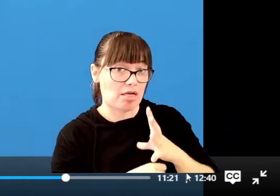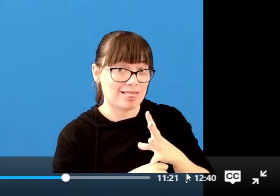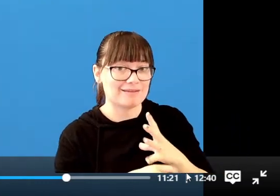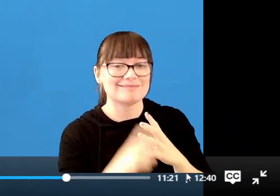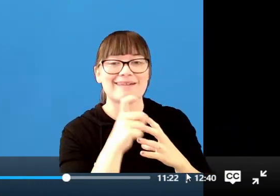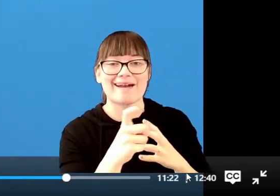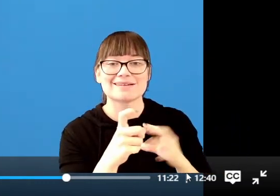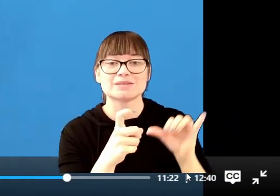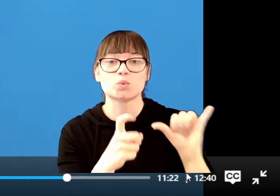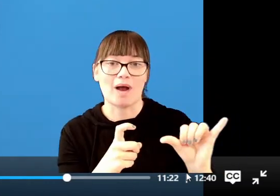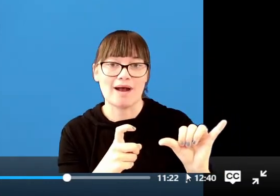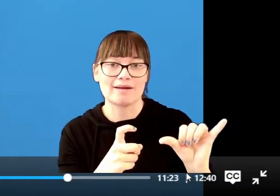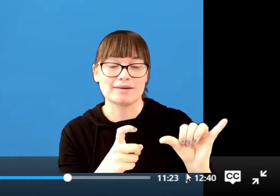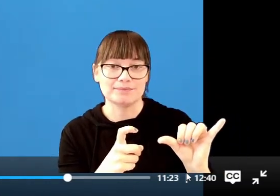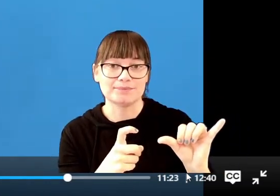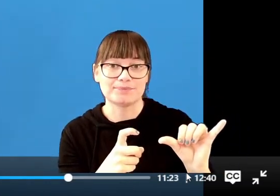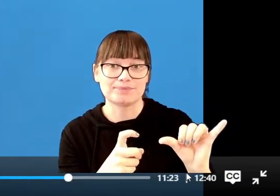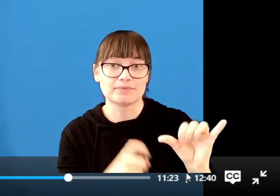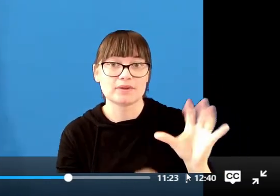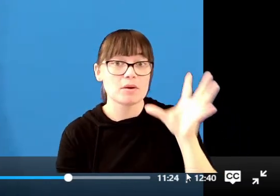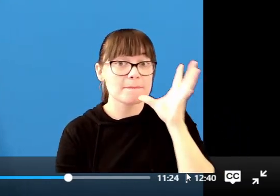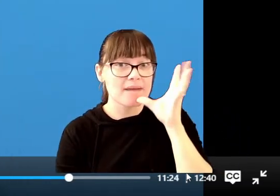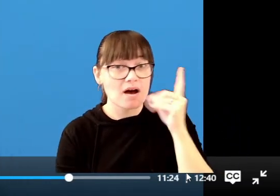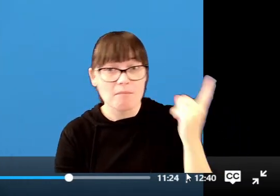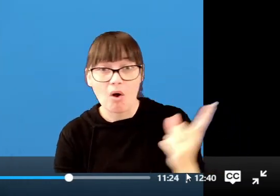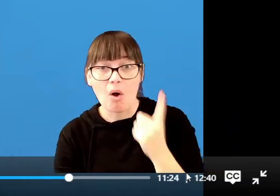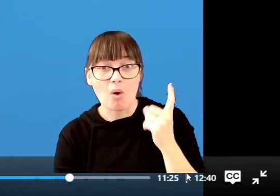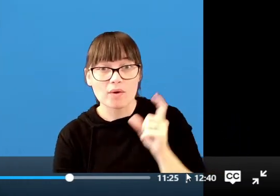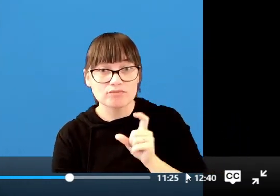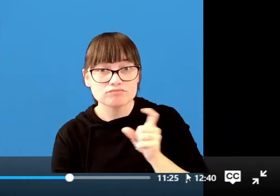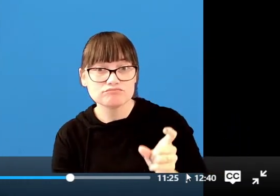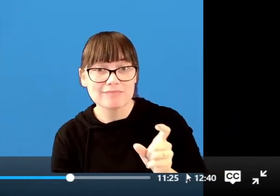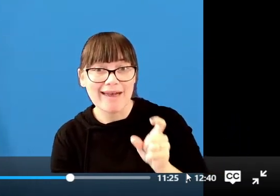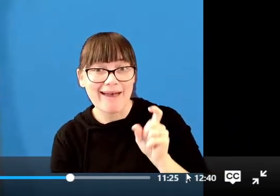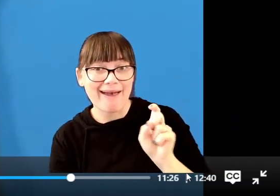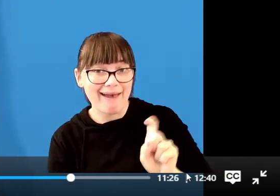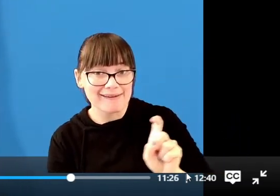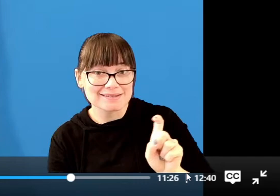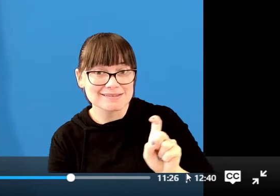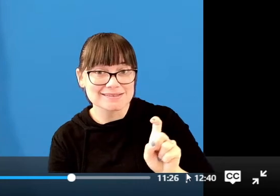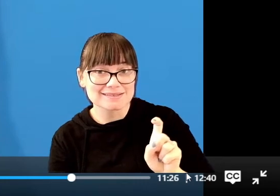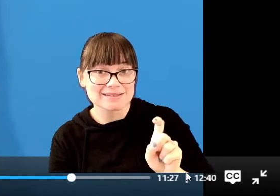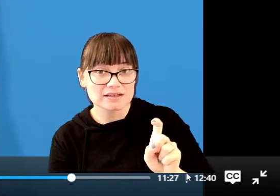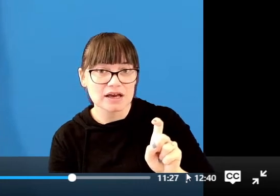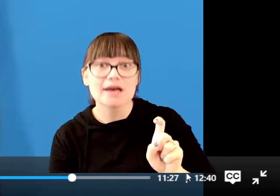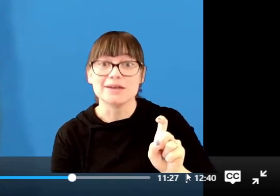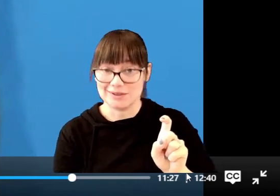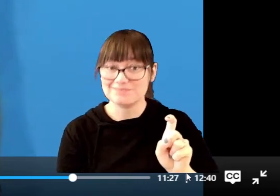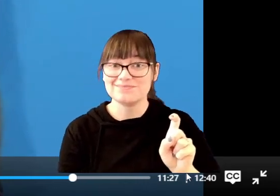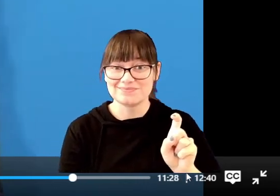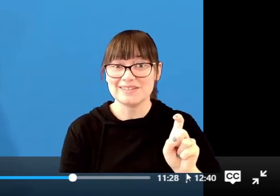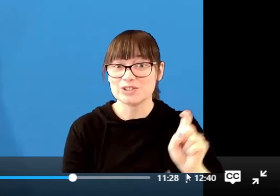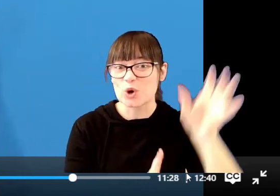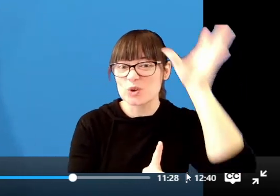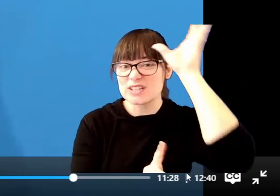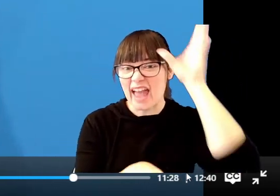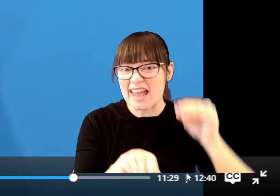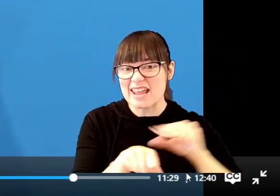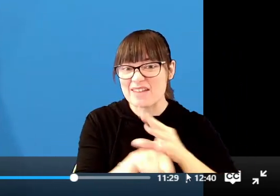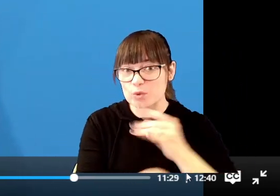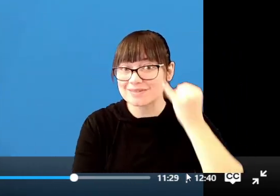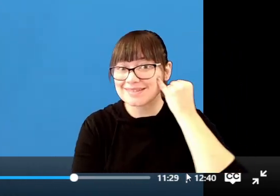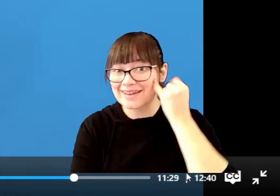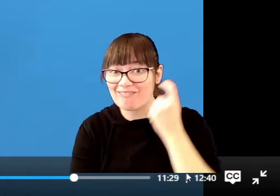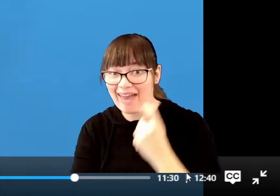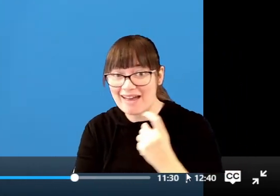So mom is always going to donate an X, and then it's going to determine what's going to determine the gender of the offspring is going to be the father. If he donates